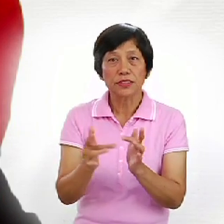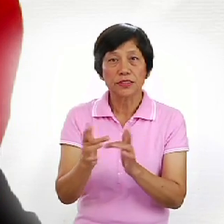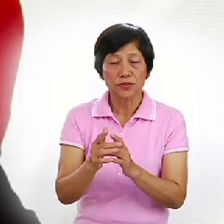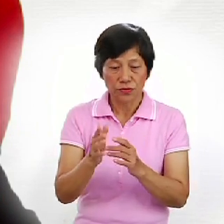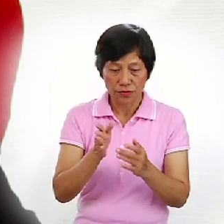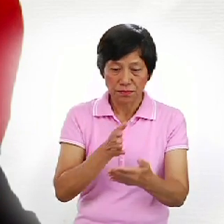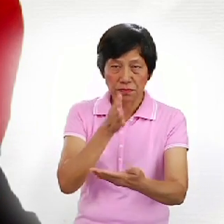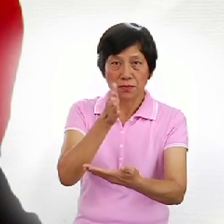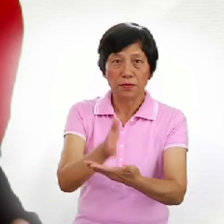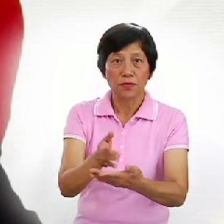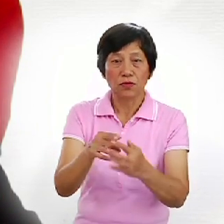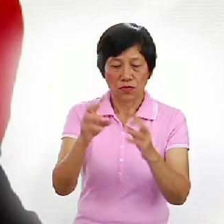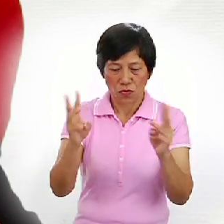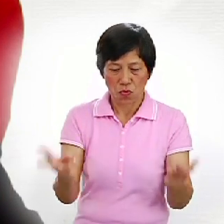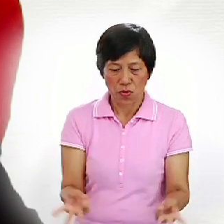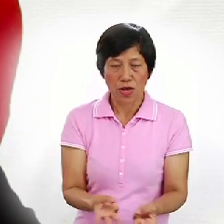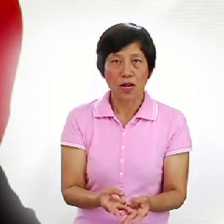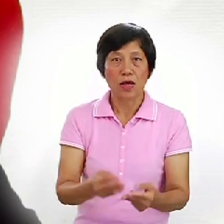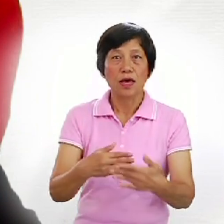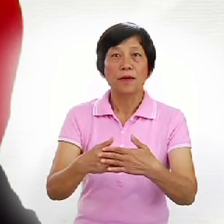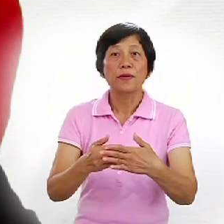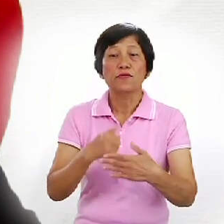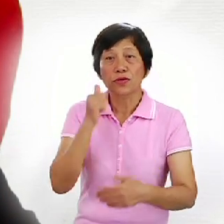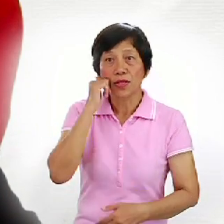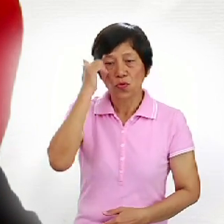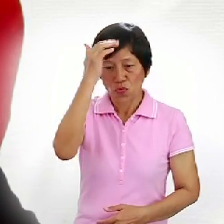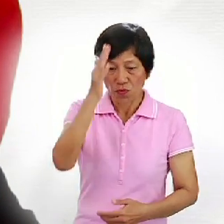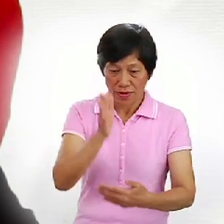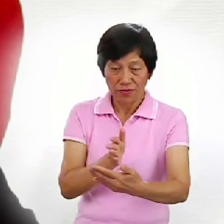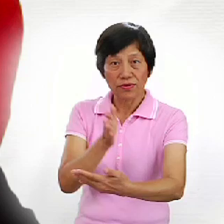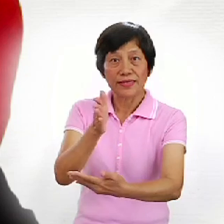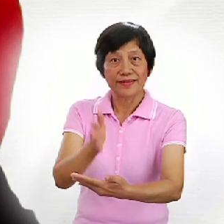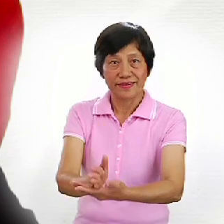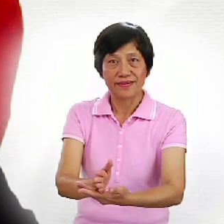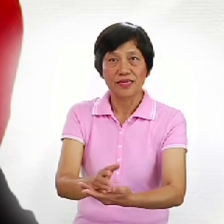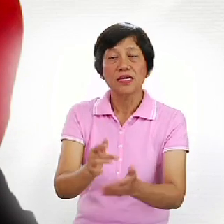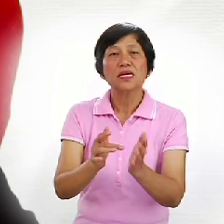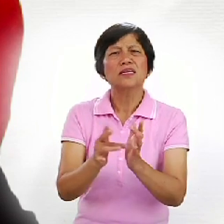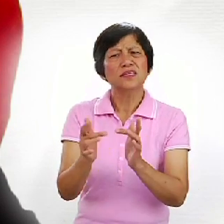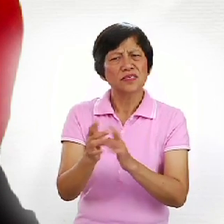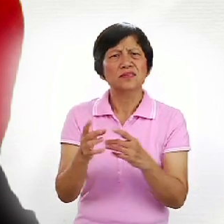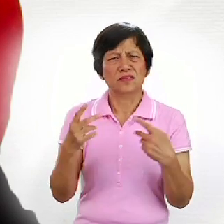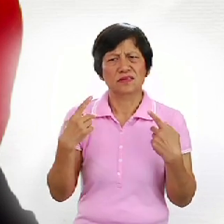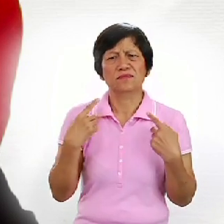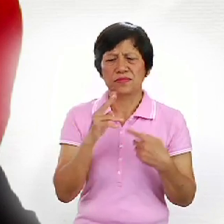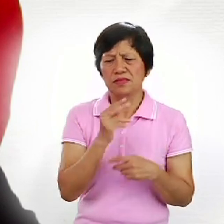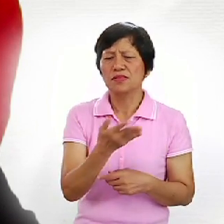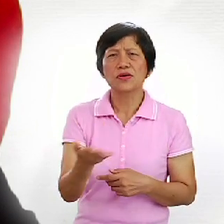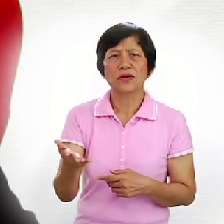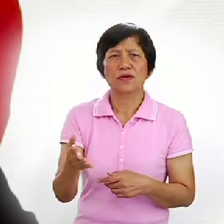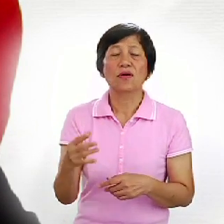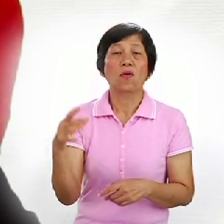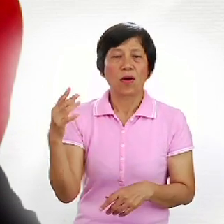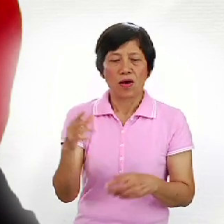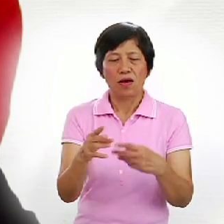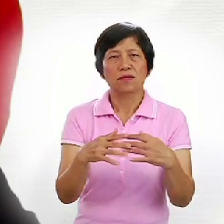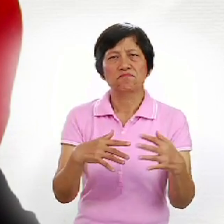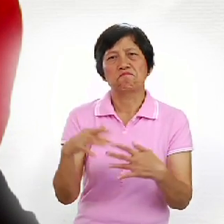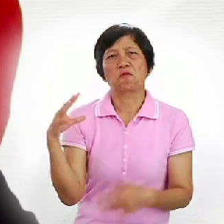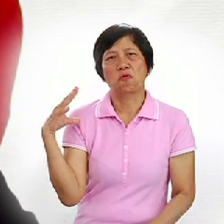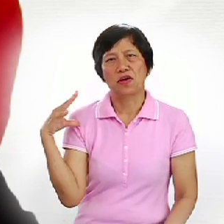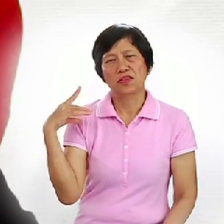well before the woman got there. Jesus had already been there as though waiting for her to